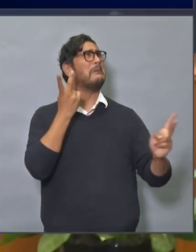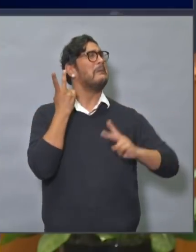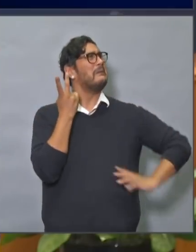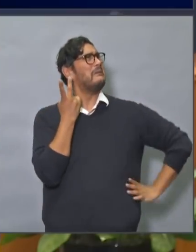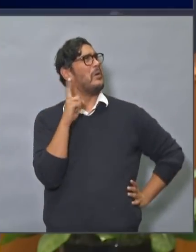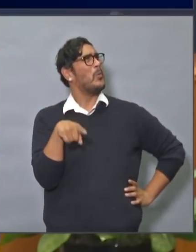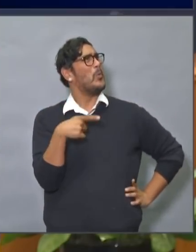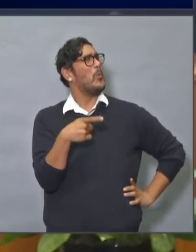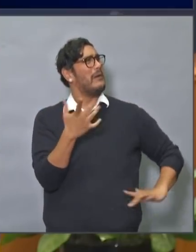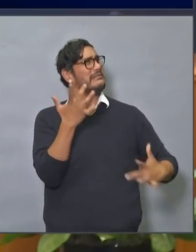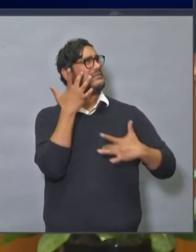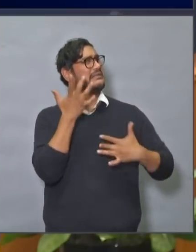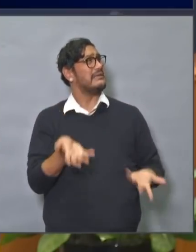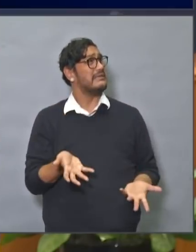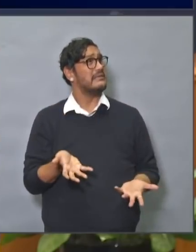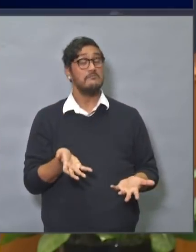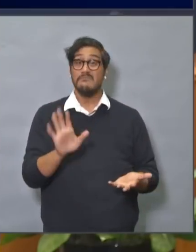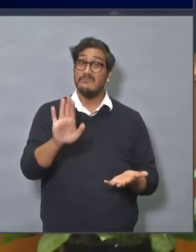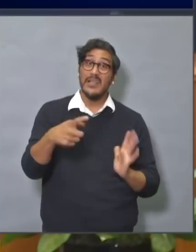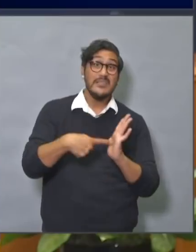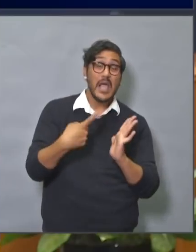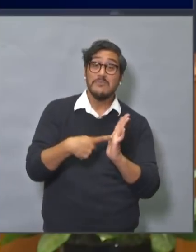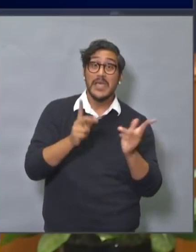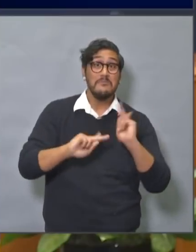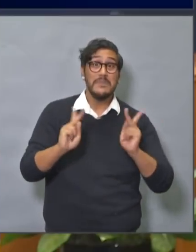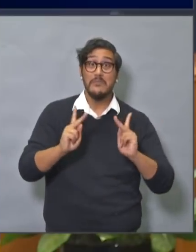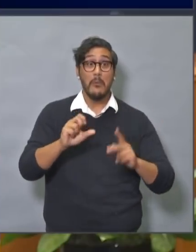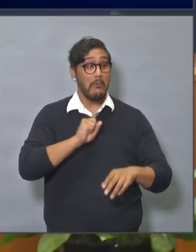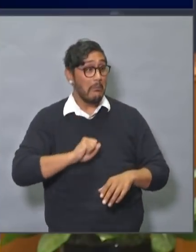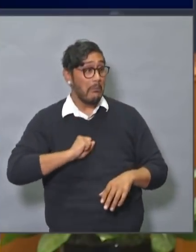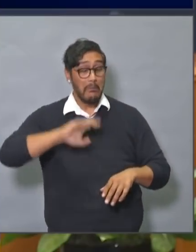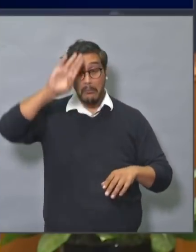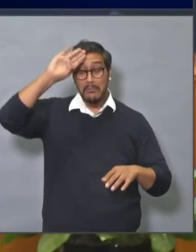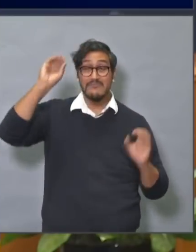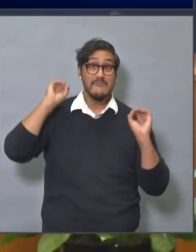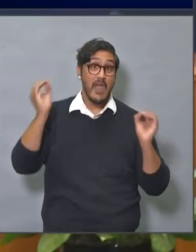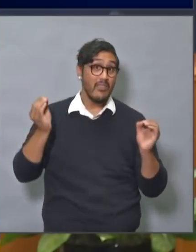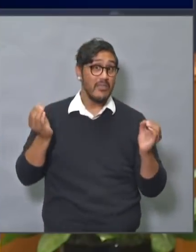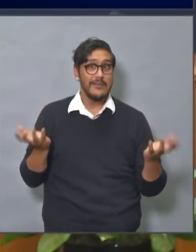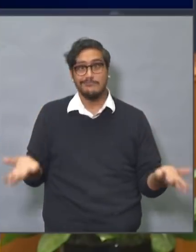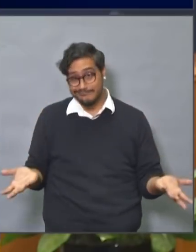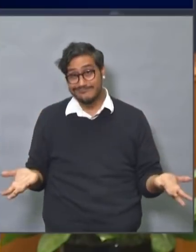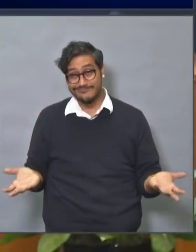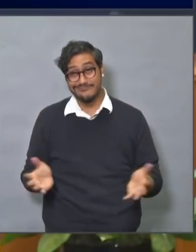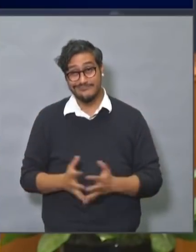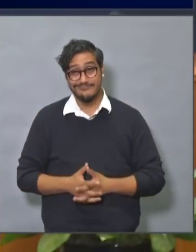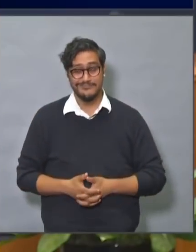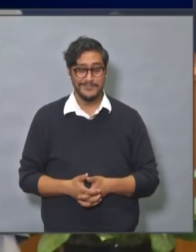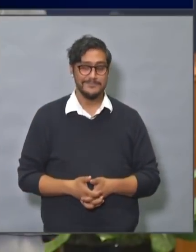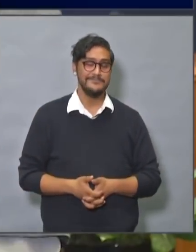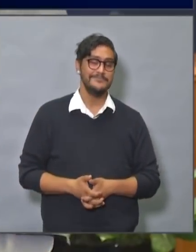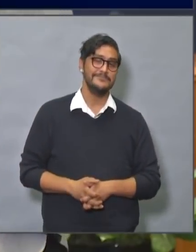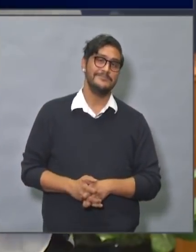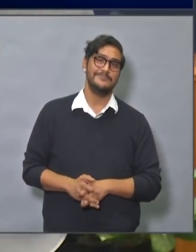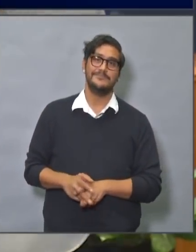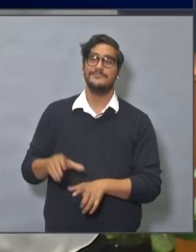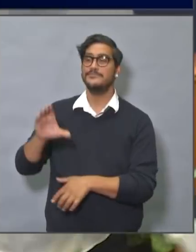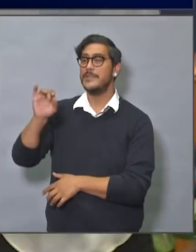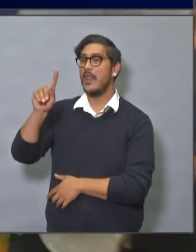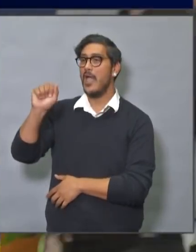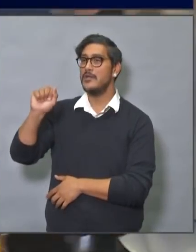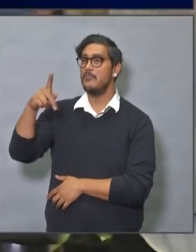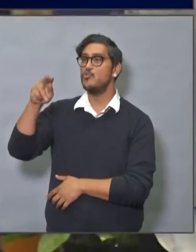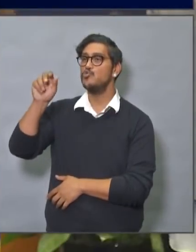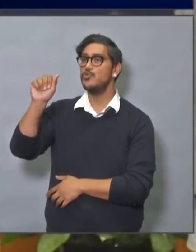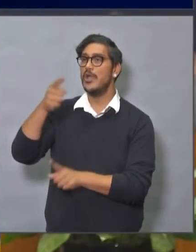particularly when they don't develop any symptoms. But we'll take the next question. Our next question comes from the line of Claudia Pershita